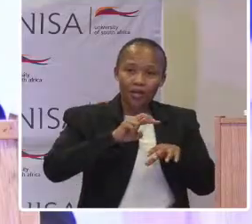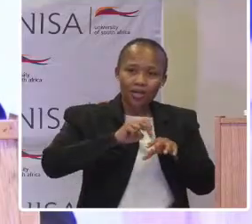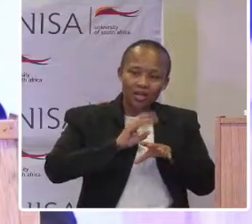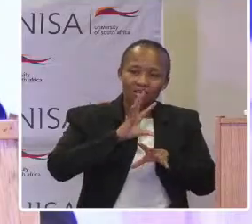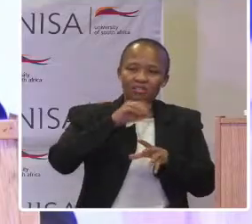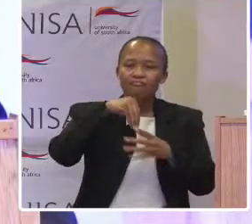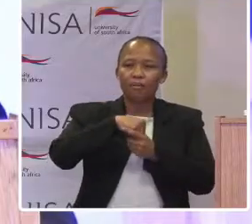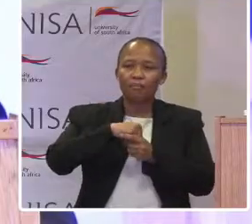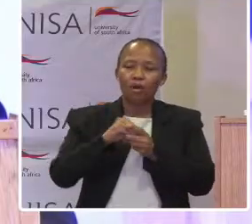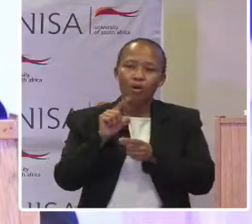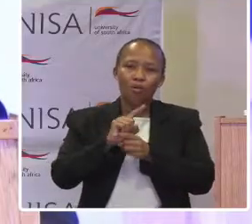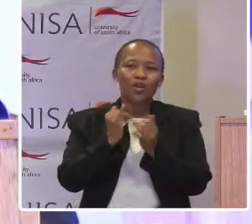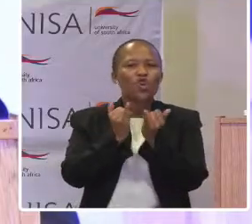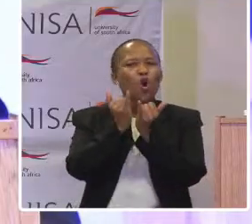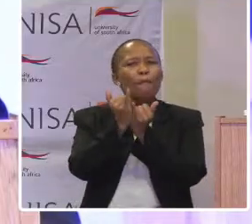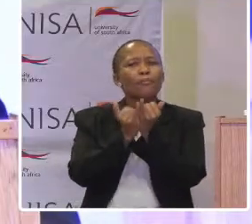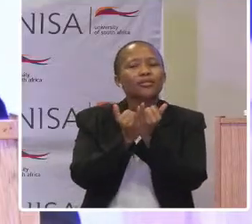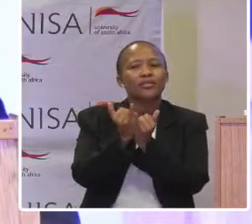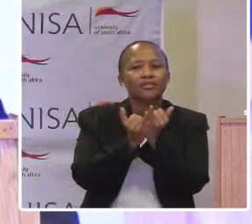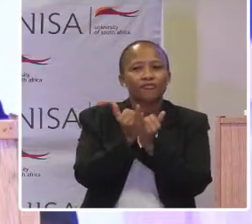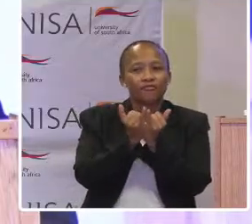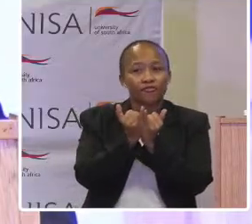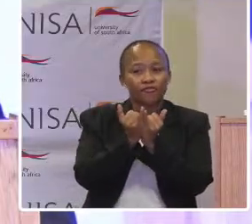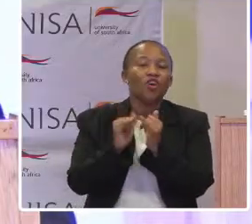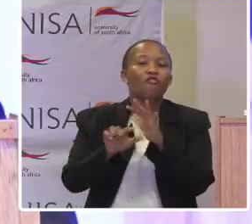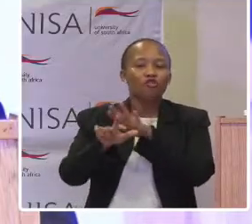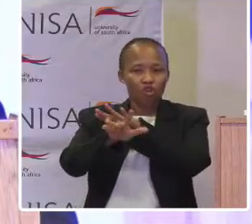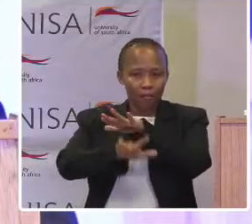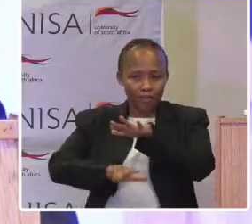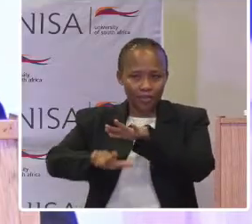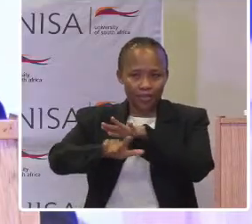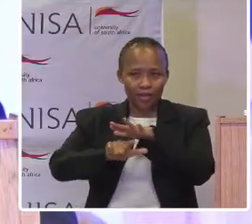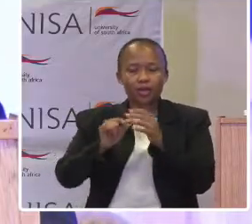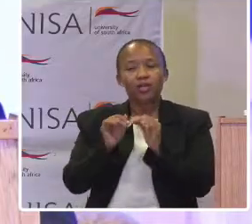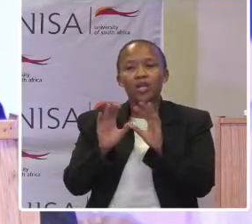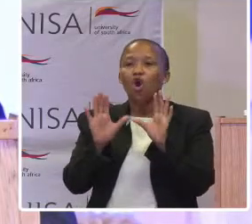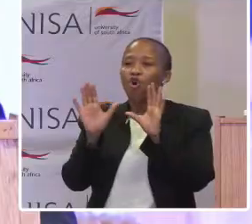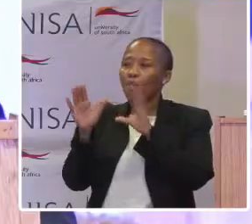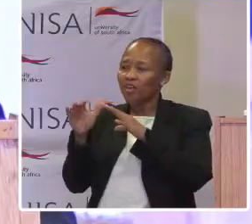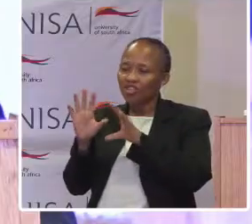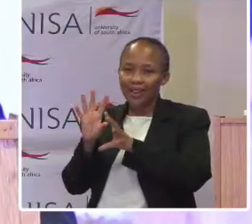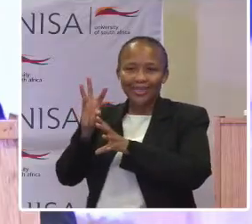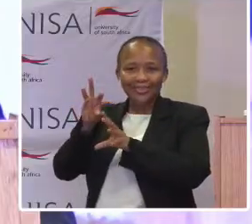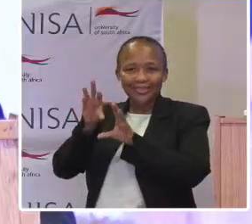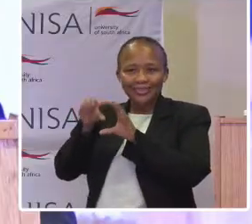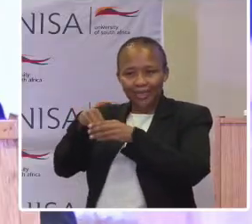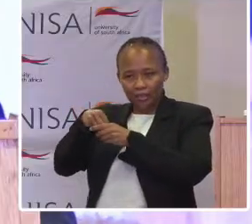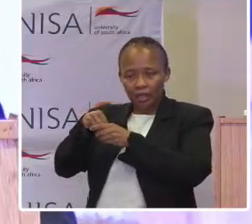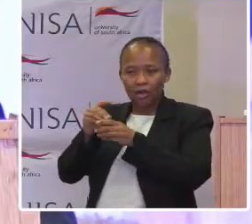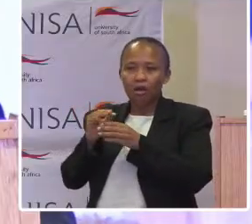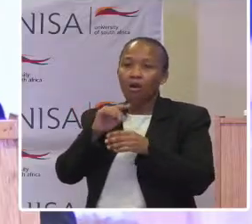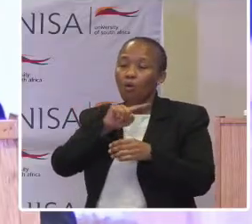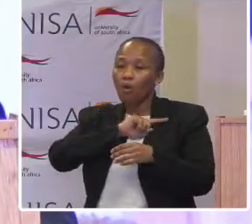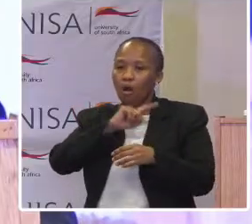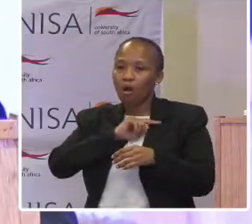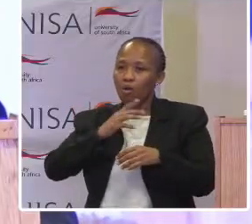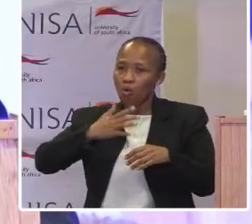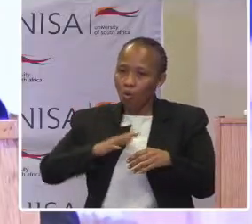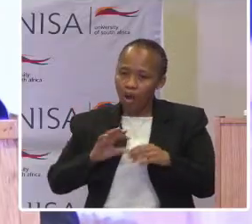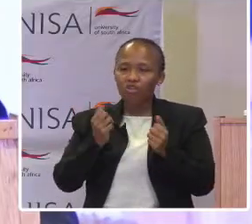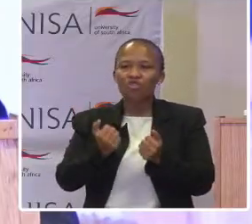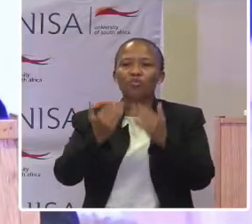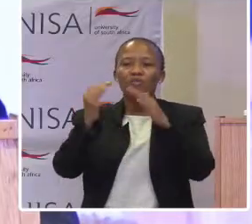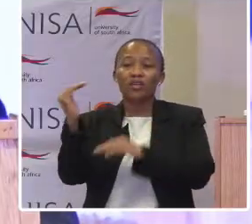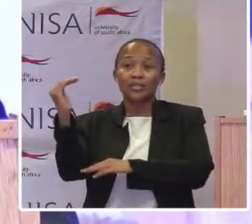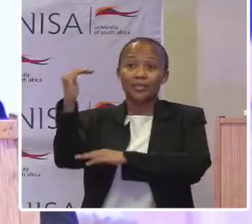and competitive domestic commercial space sector to provide the industrial base to meet the nation's needs for space